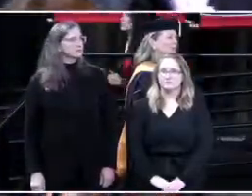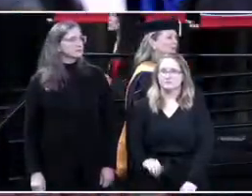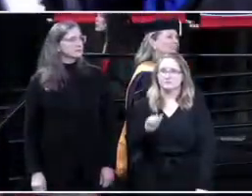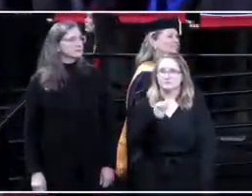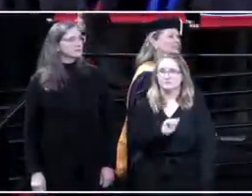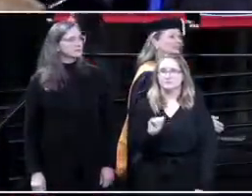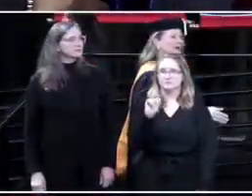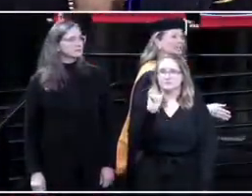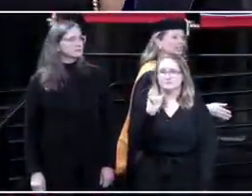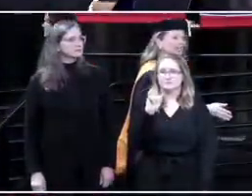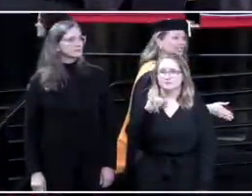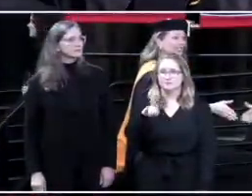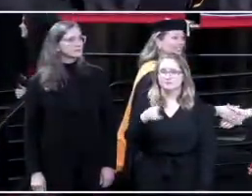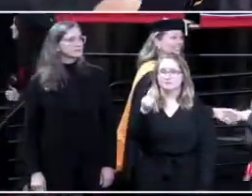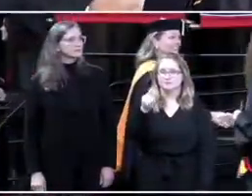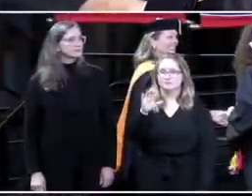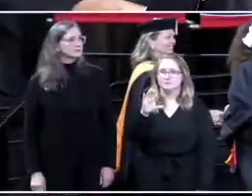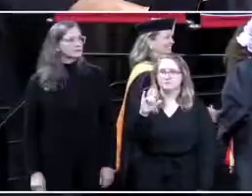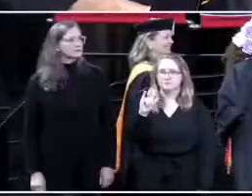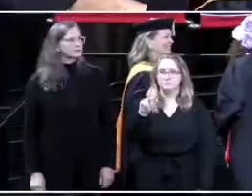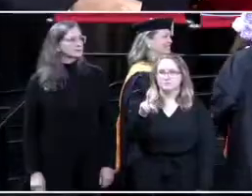Avery Jean Savela,